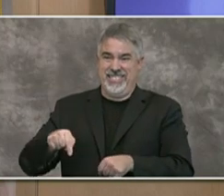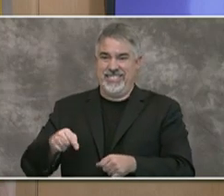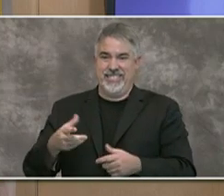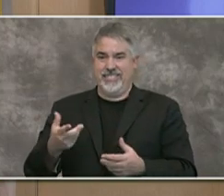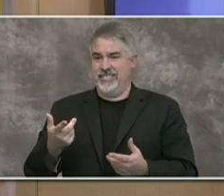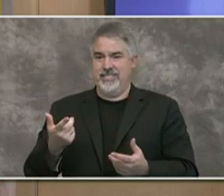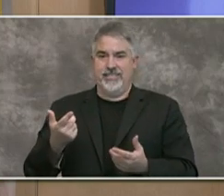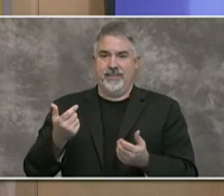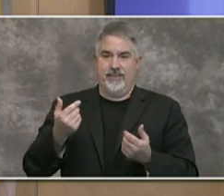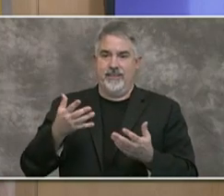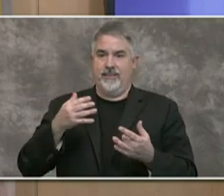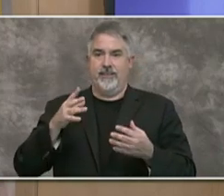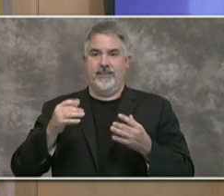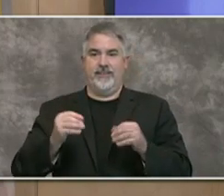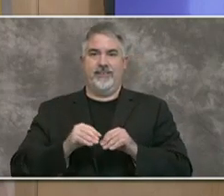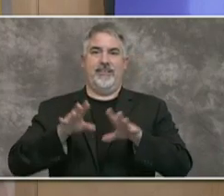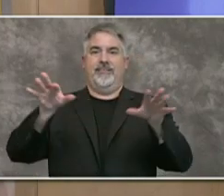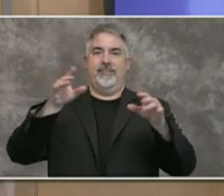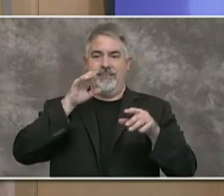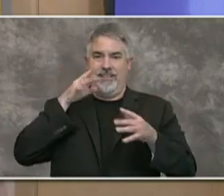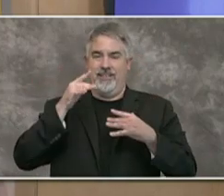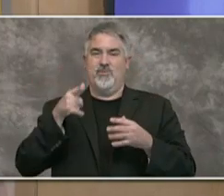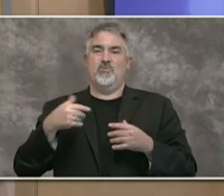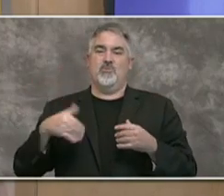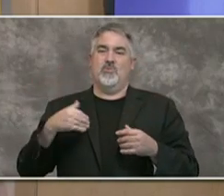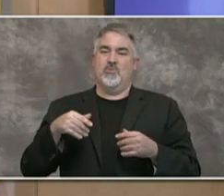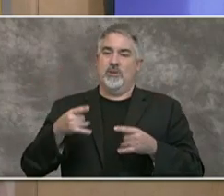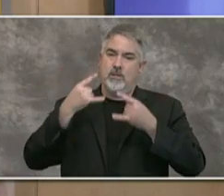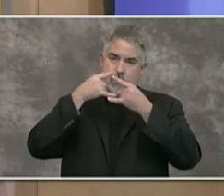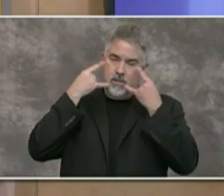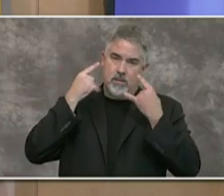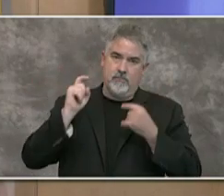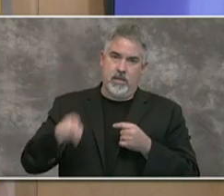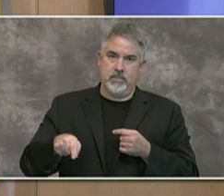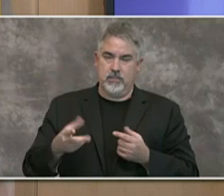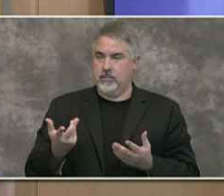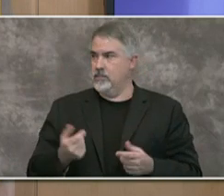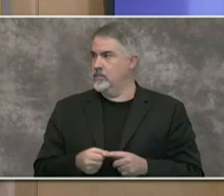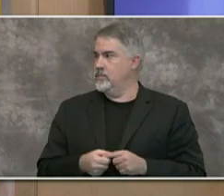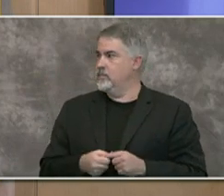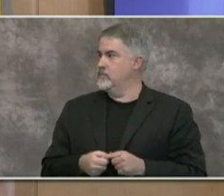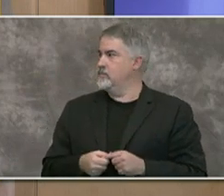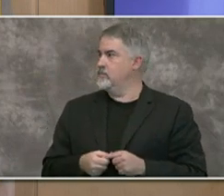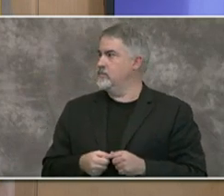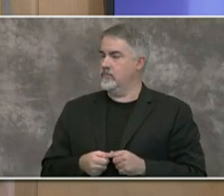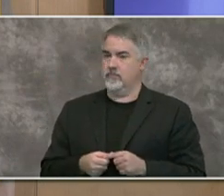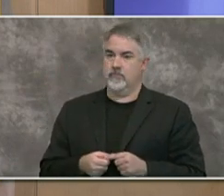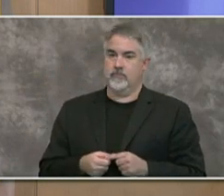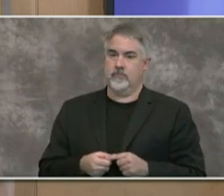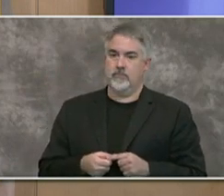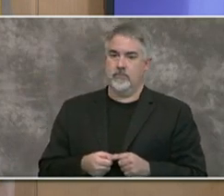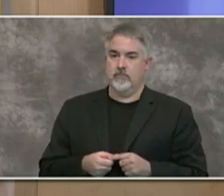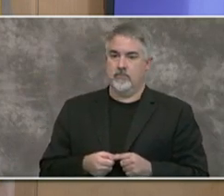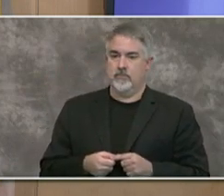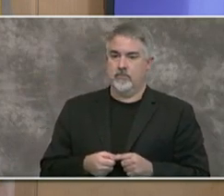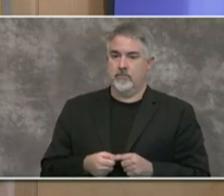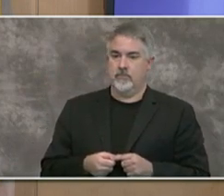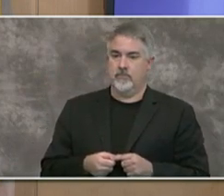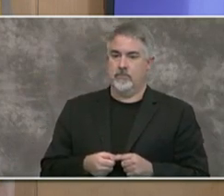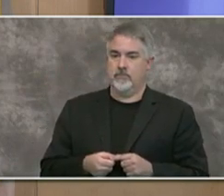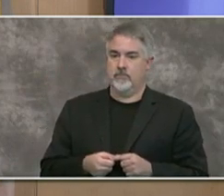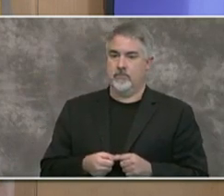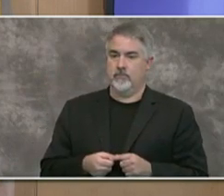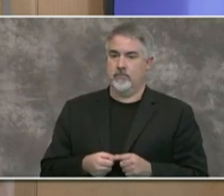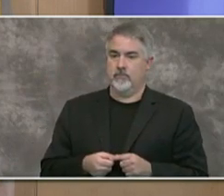response. Thank you. All right, thank you, Rob. I have another question. This is from Alexander Wynn from